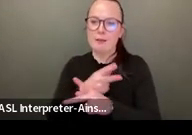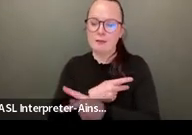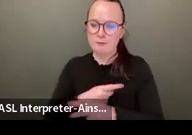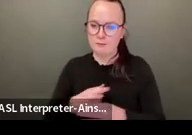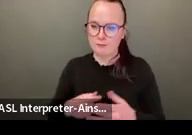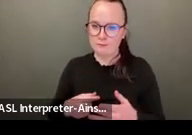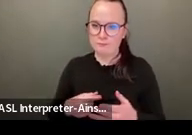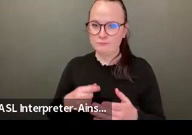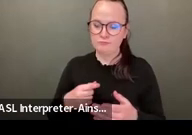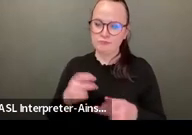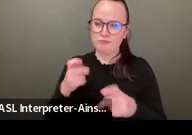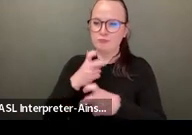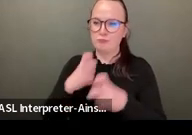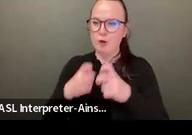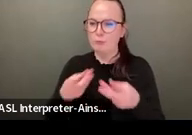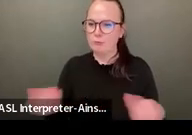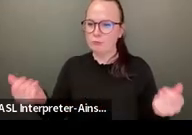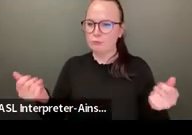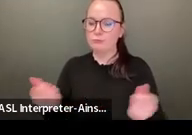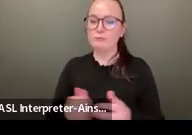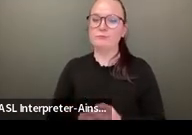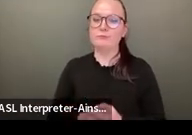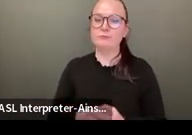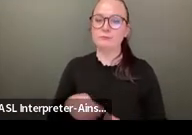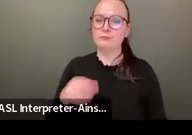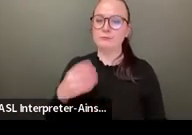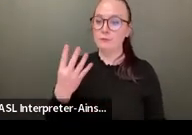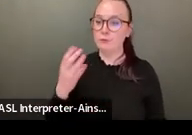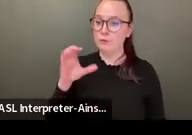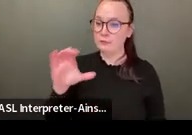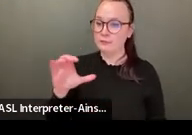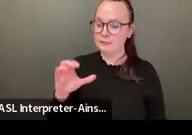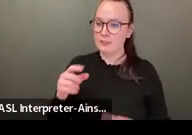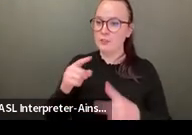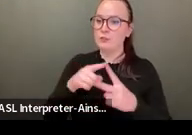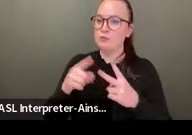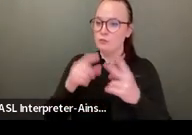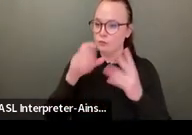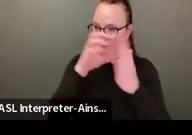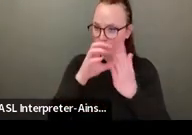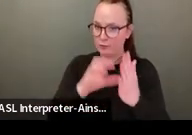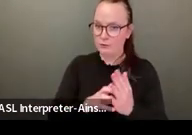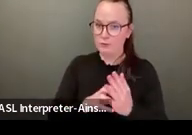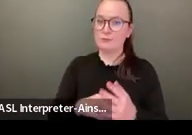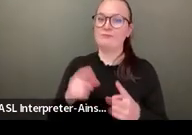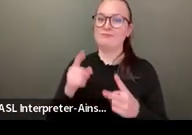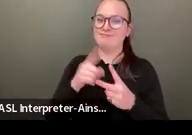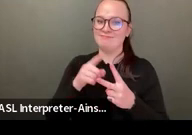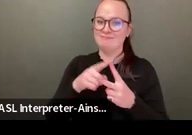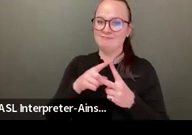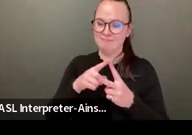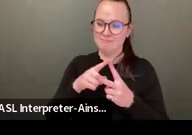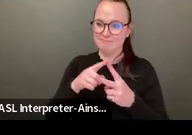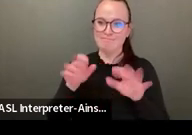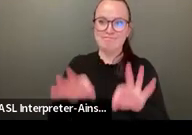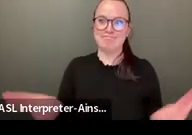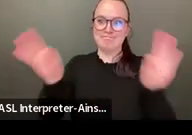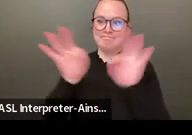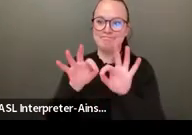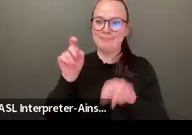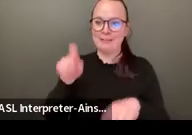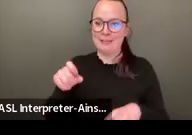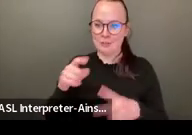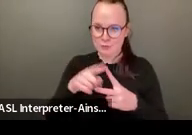And in 4C, you're going to, it's a two-part box. So that part's the very important, that you're going to need two things here. You're going to want